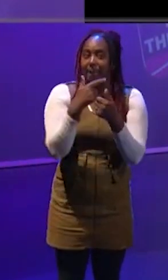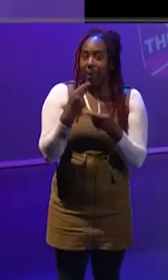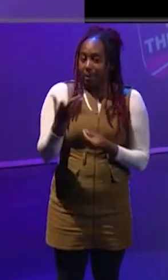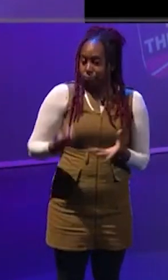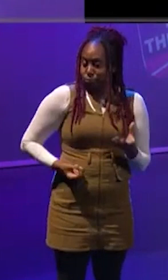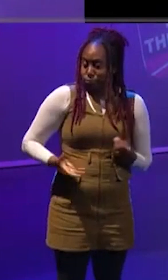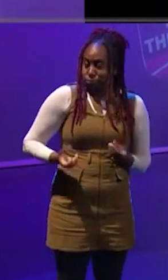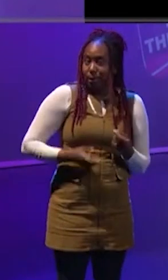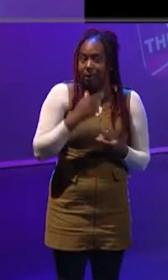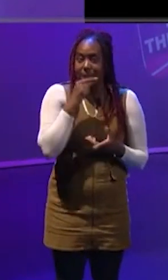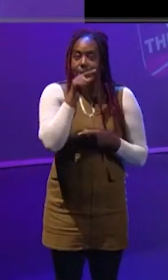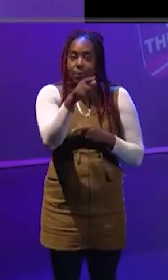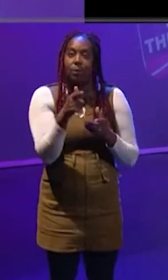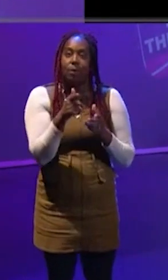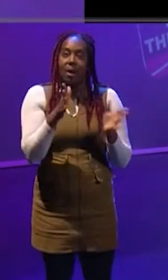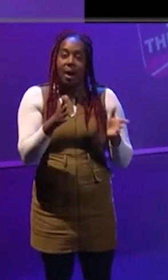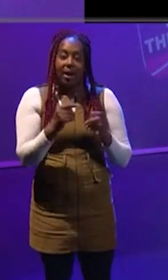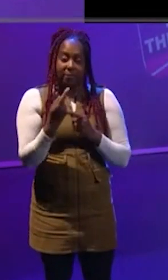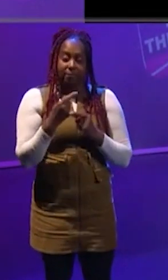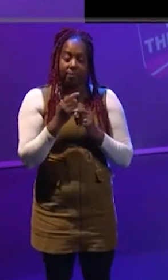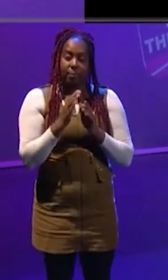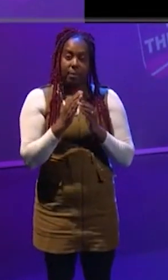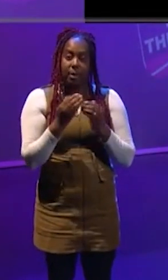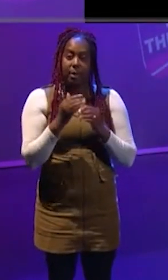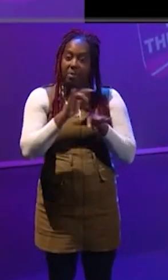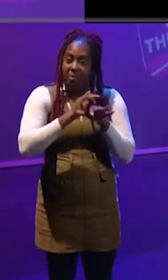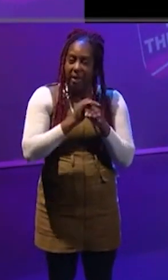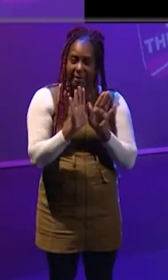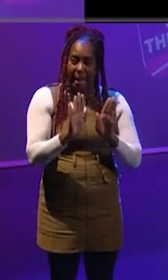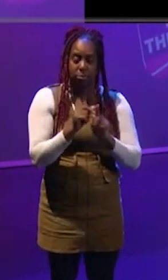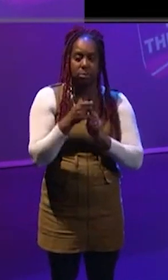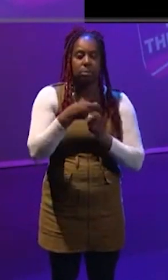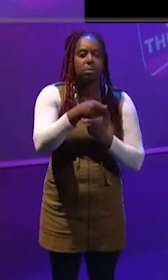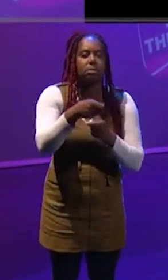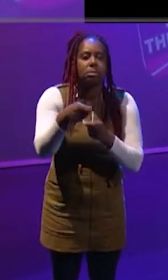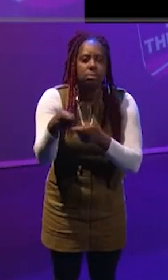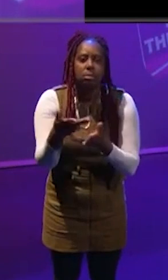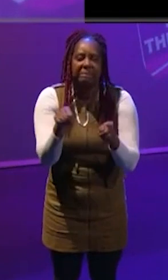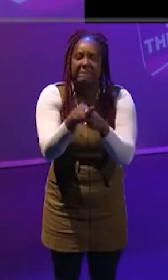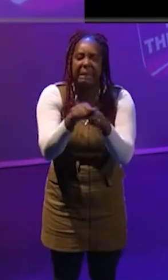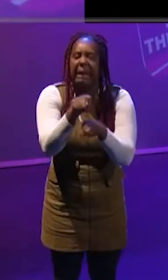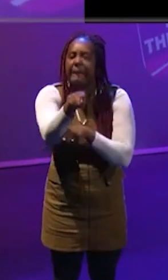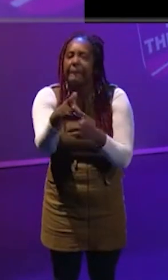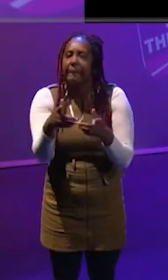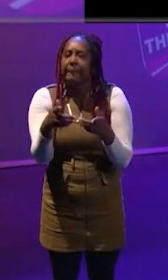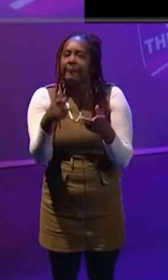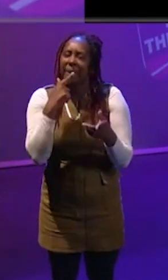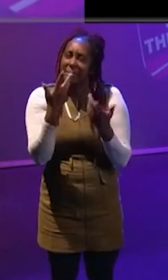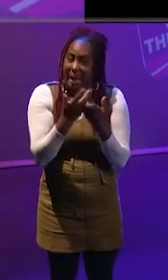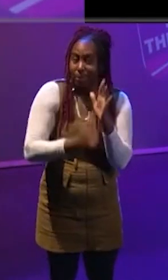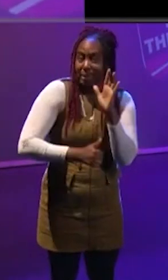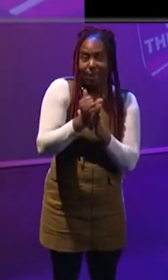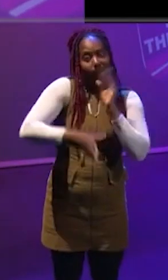money through box office and front of house and sort of was doing a lot of box office management, front of house management. And now, really, those skills